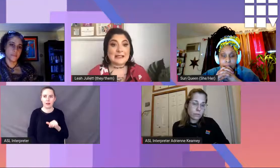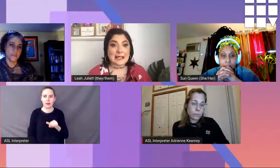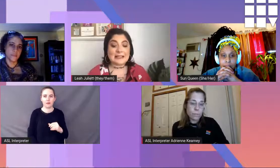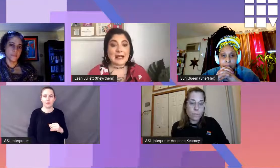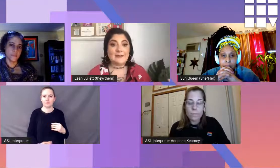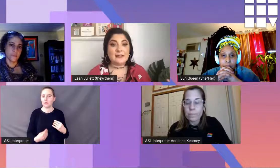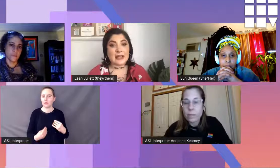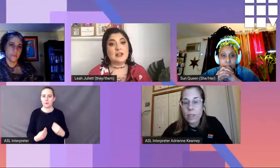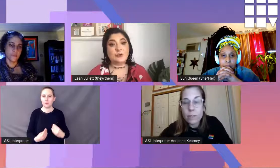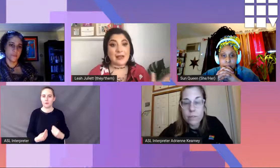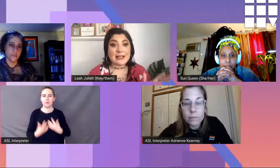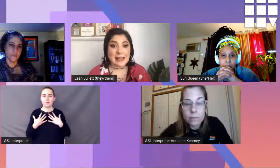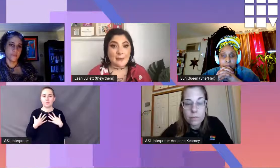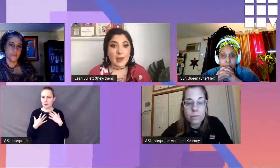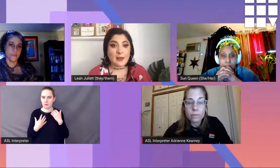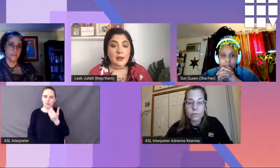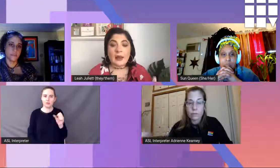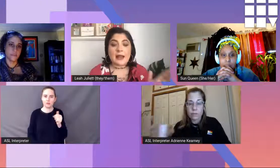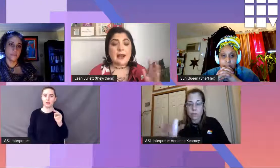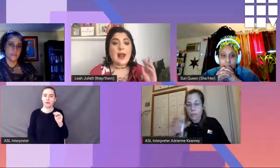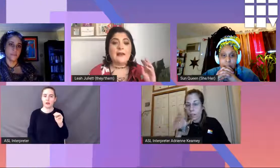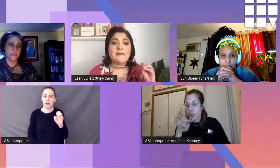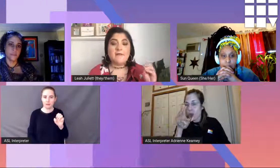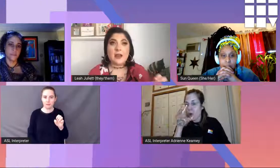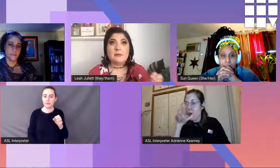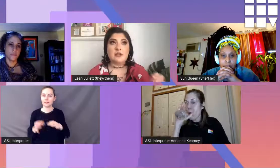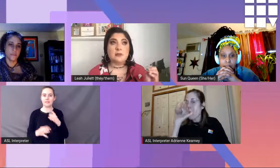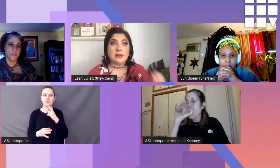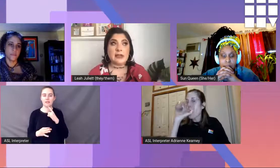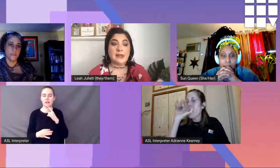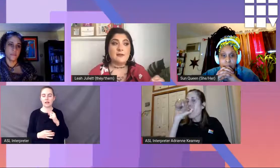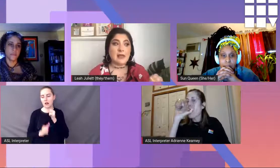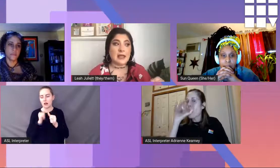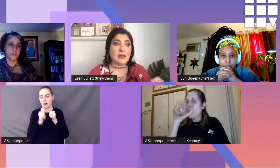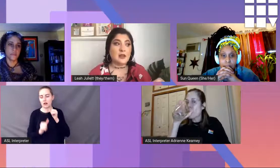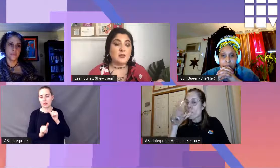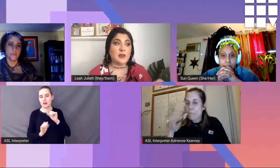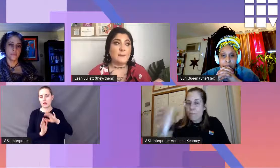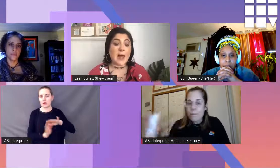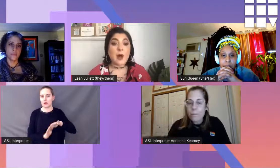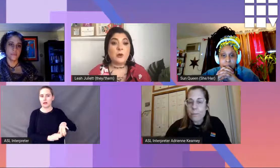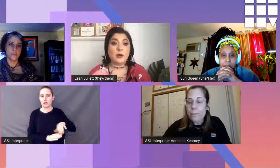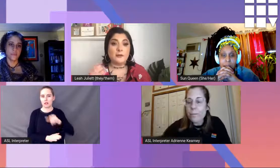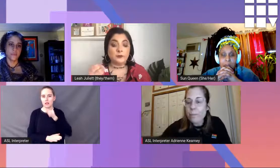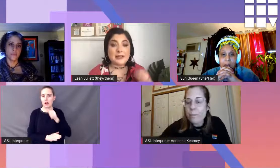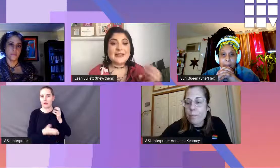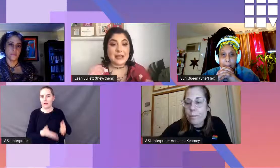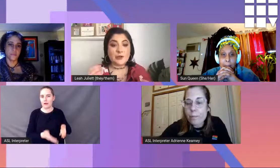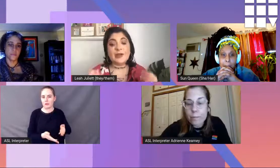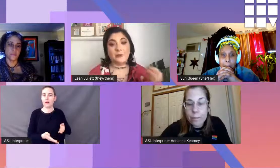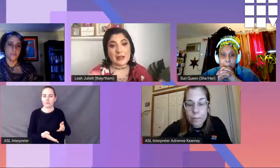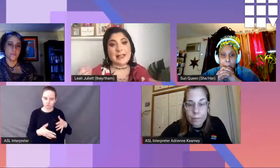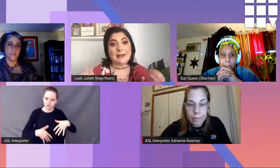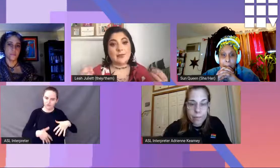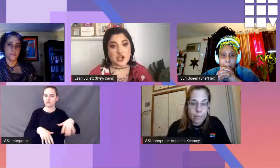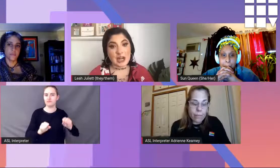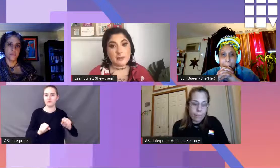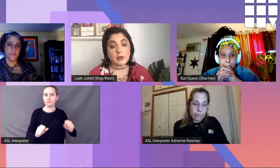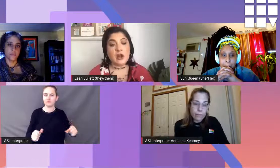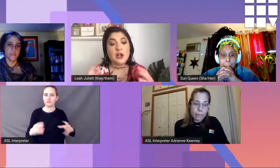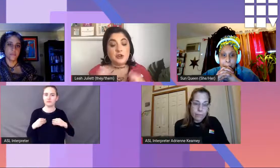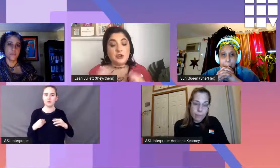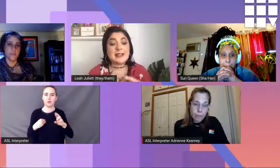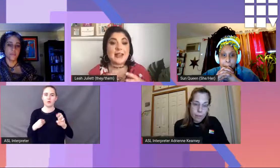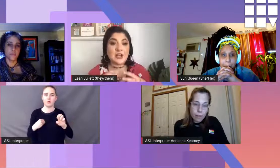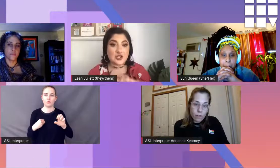doesn't exist, I've decided to reclaim it. And I very much believe in the power of recycled and reclaimed